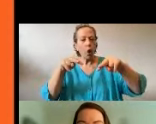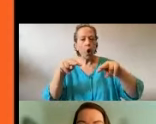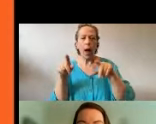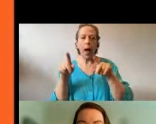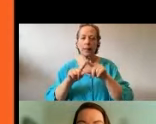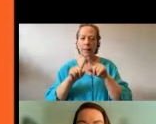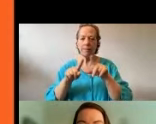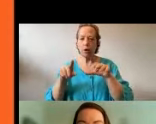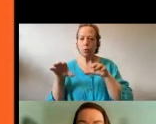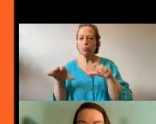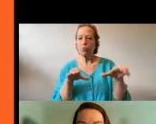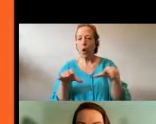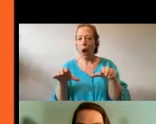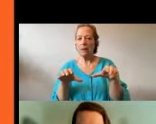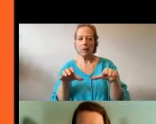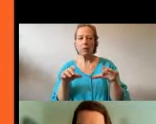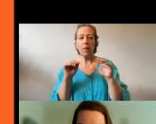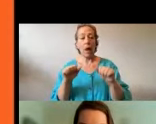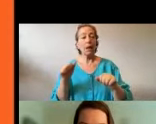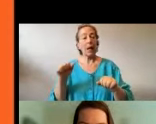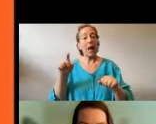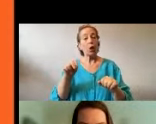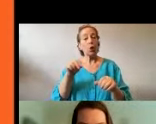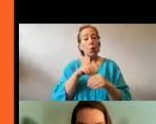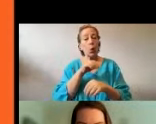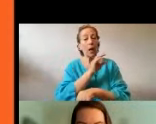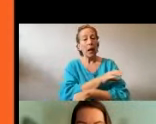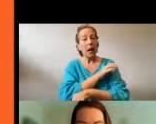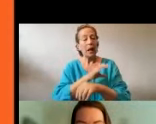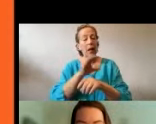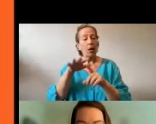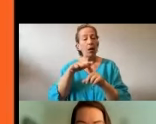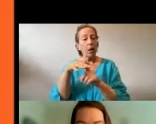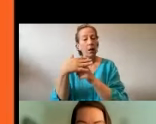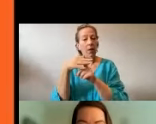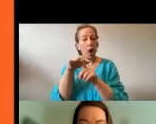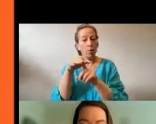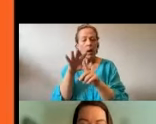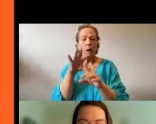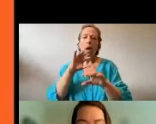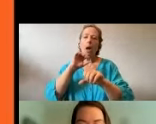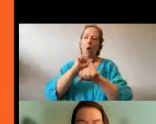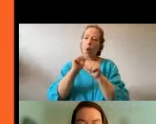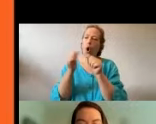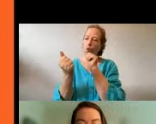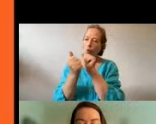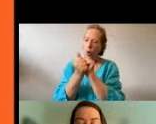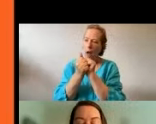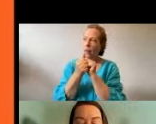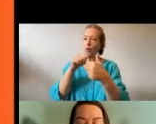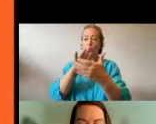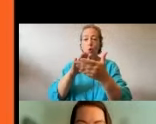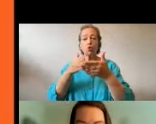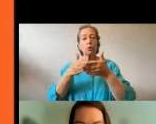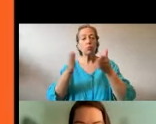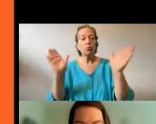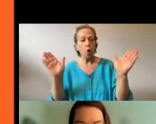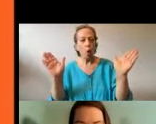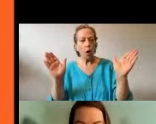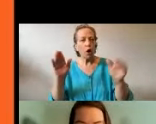be carried out in a clinical setting and how they can work together to address broader patient populations'